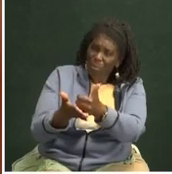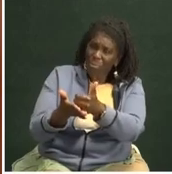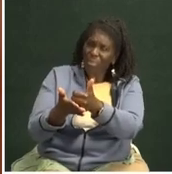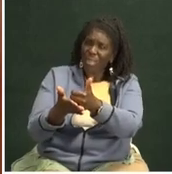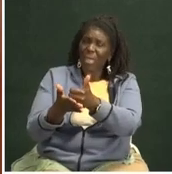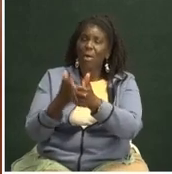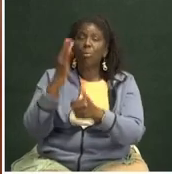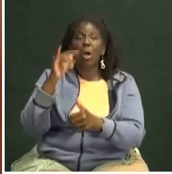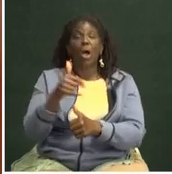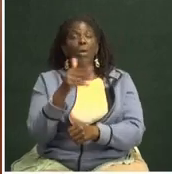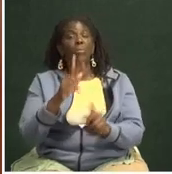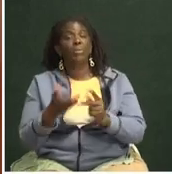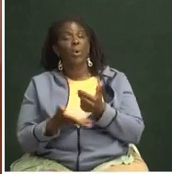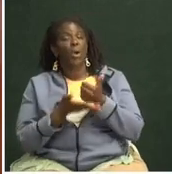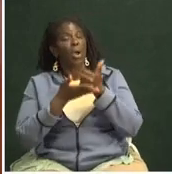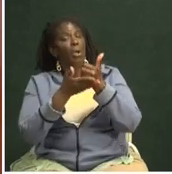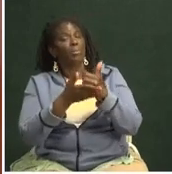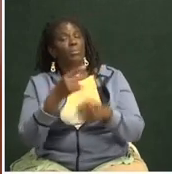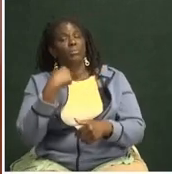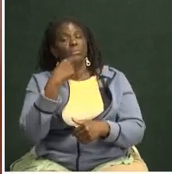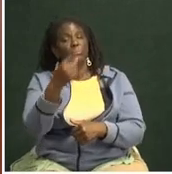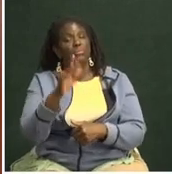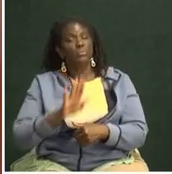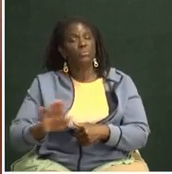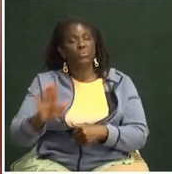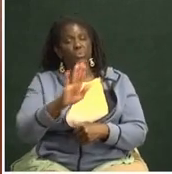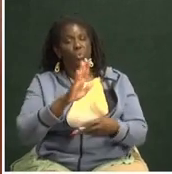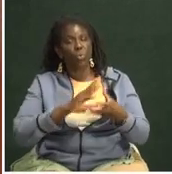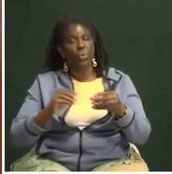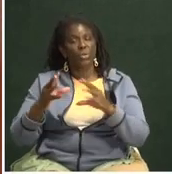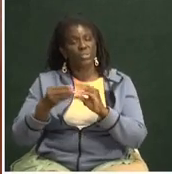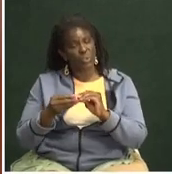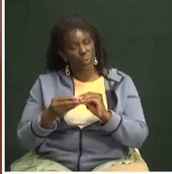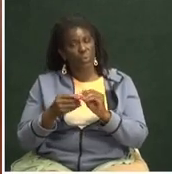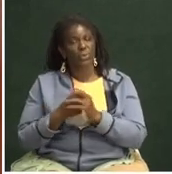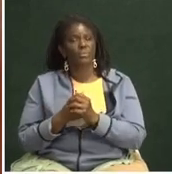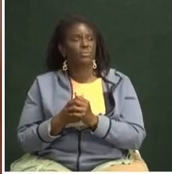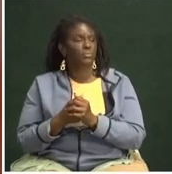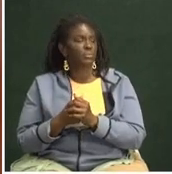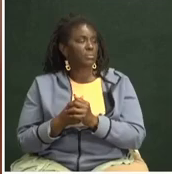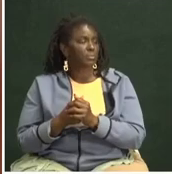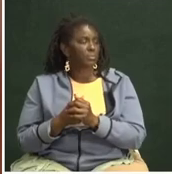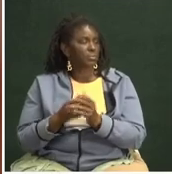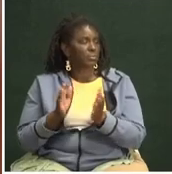have helped you. Tell your story, pay it forward.